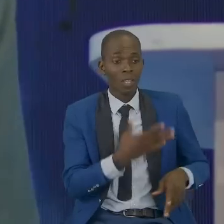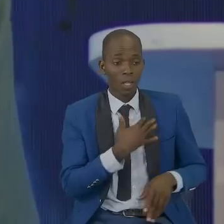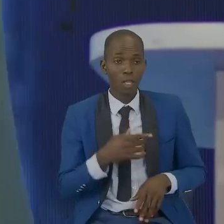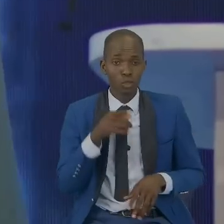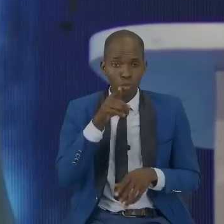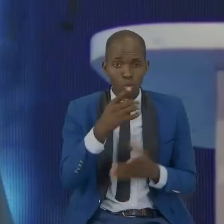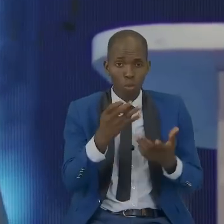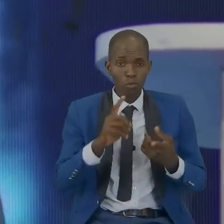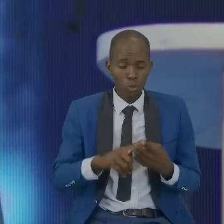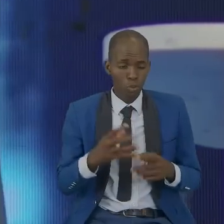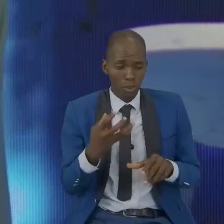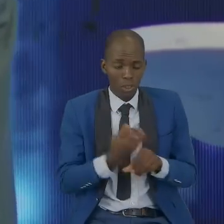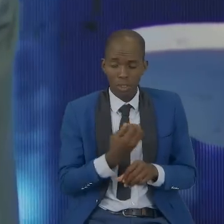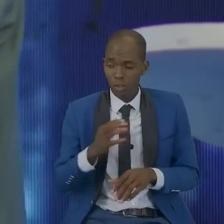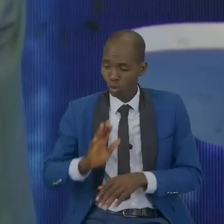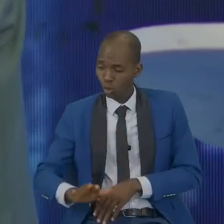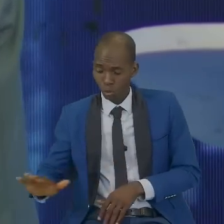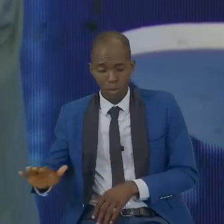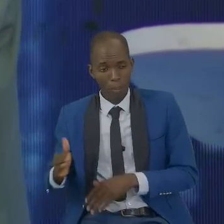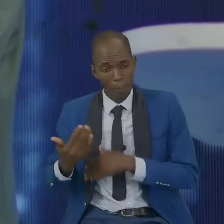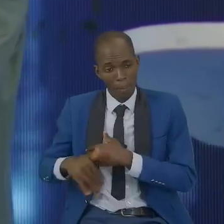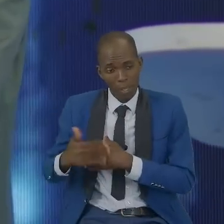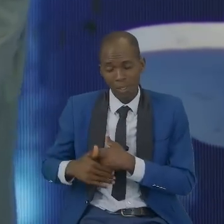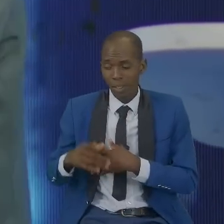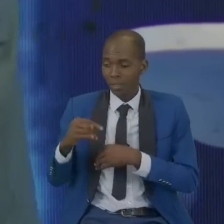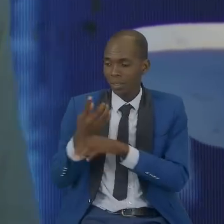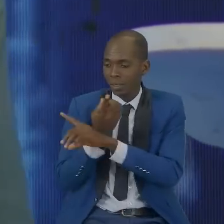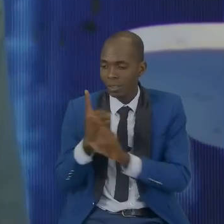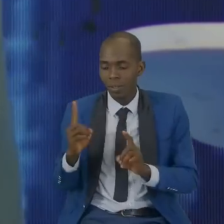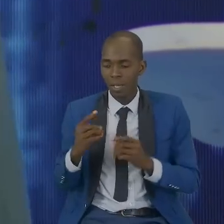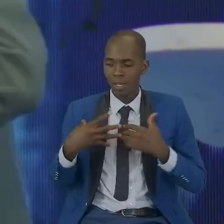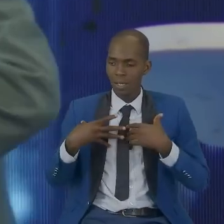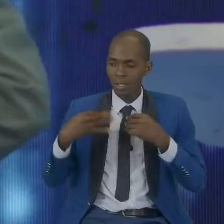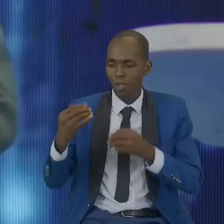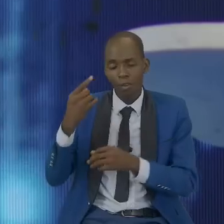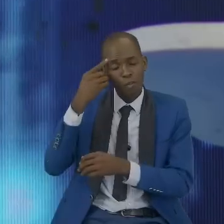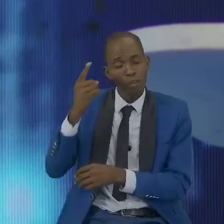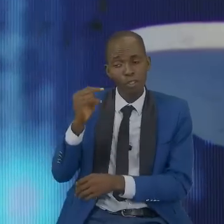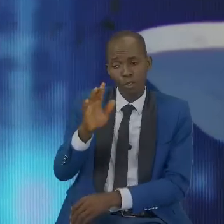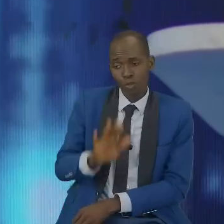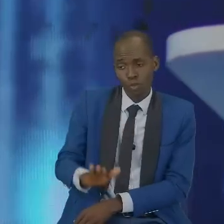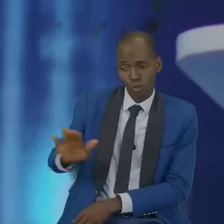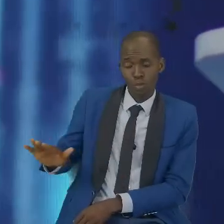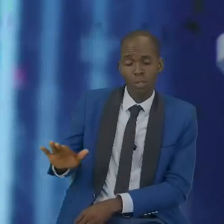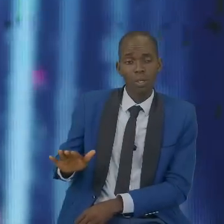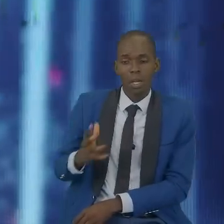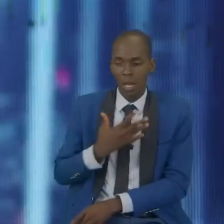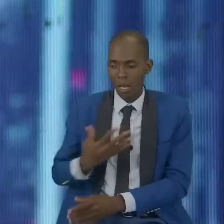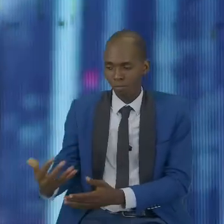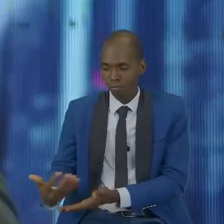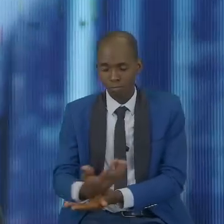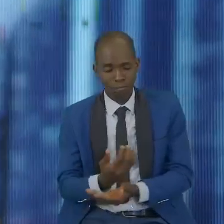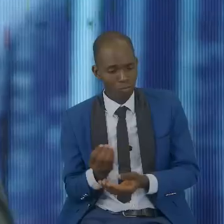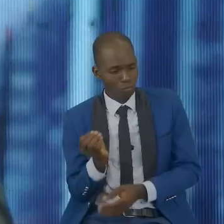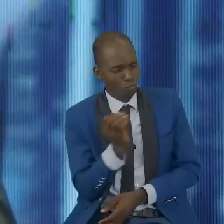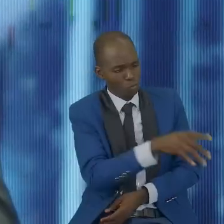the children's bread, the deliverance and the healing belonging to the children, and give it unto you?